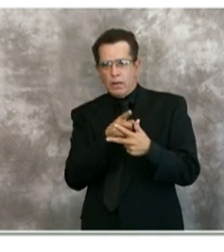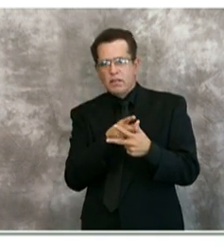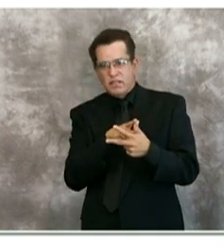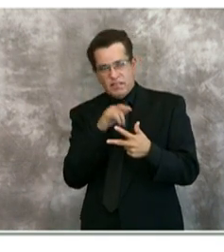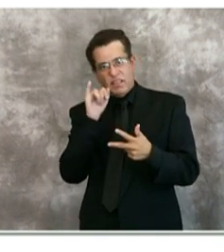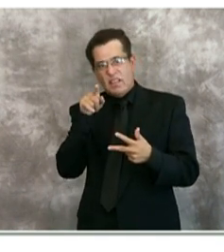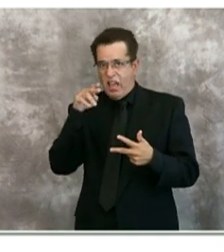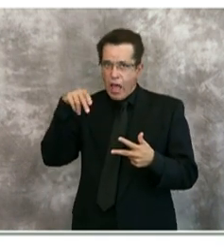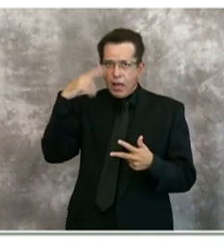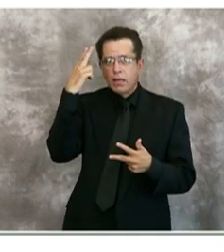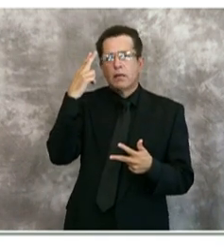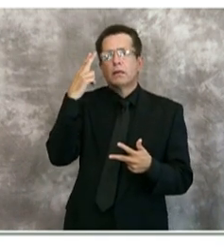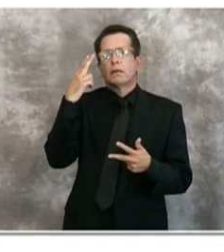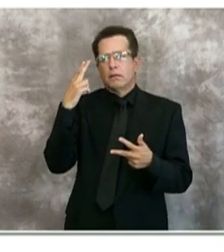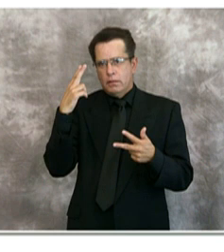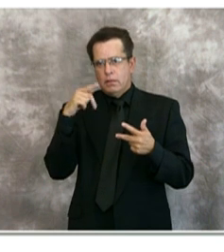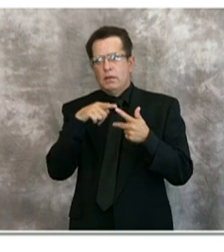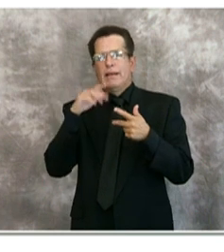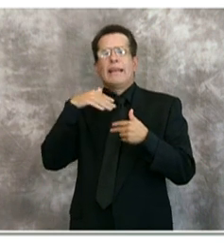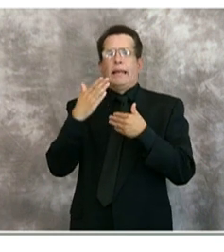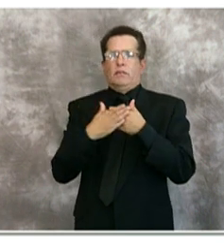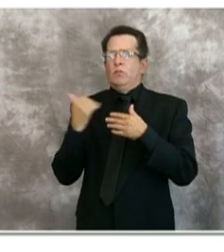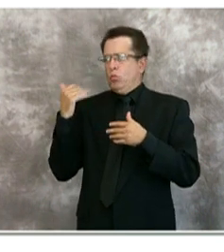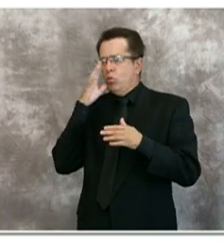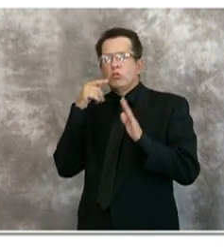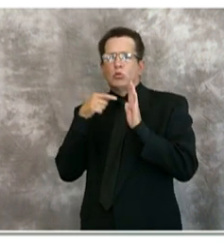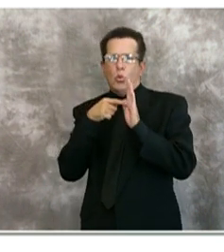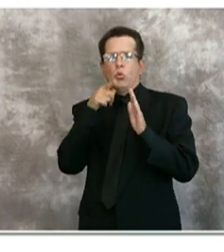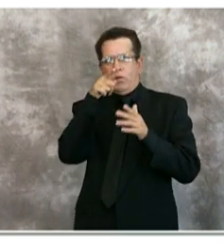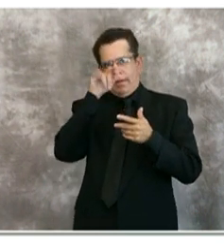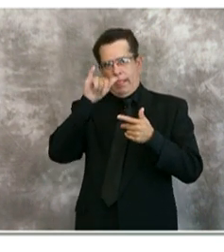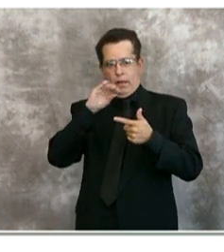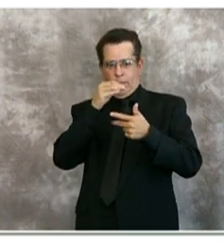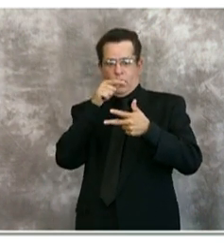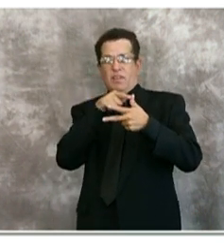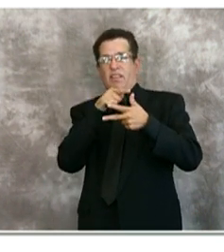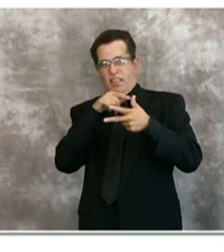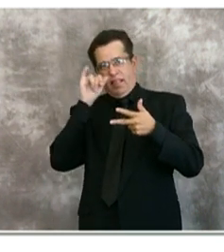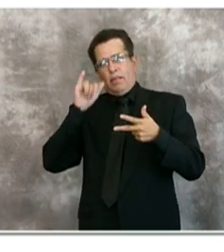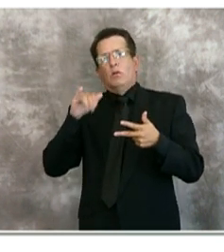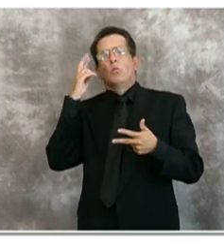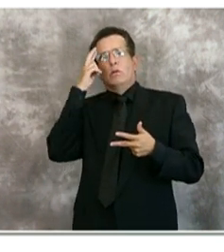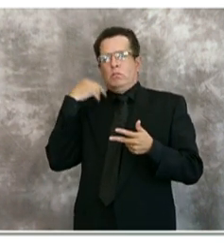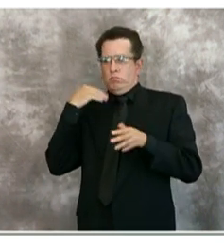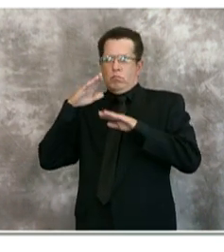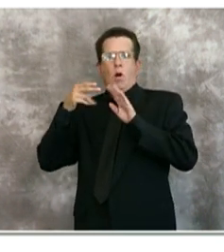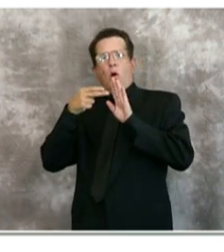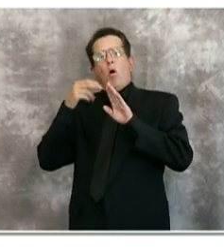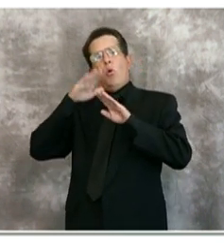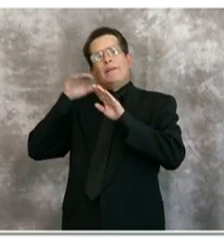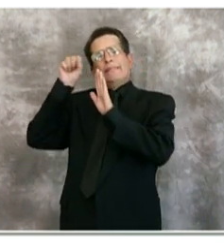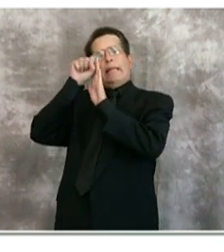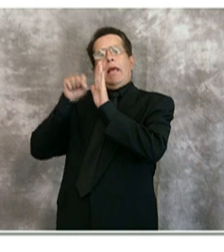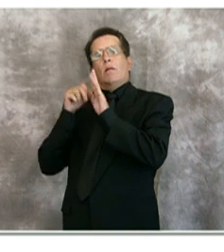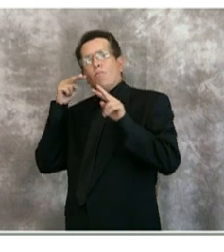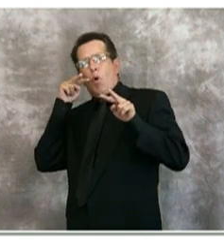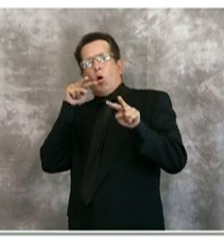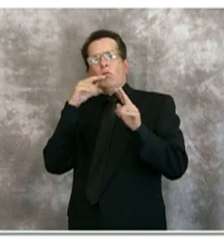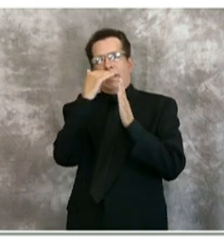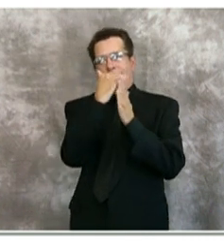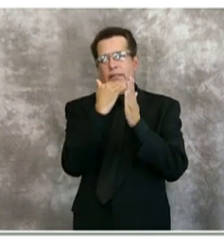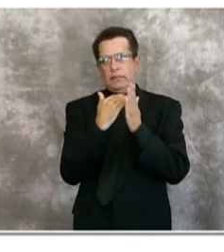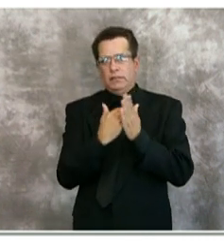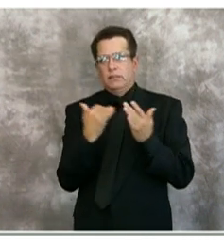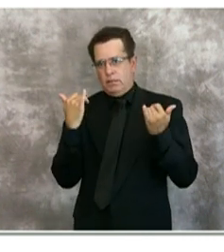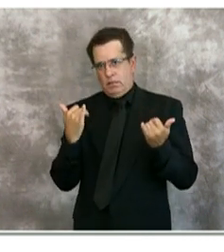next slide, we will show case rates, which is the metric that has placed us on the state's monitoring list. We have been lobbying